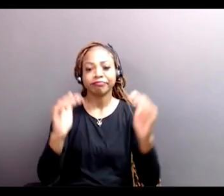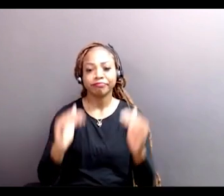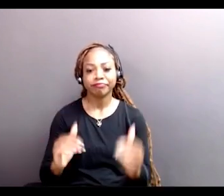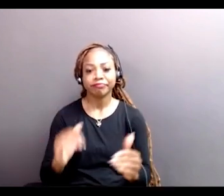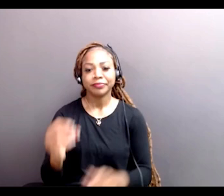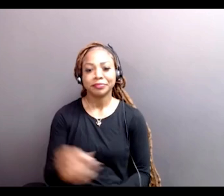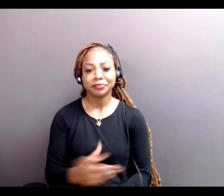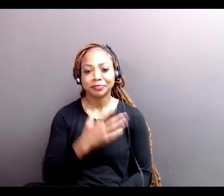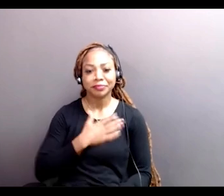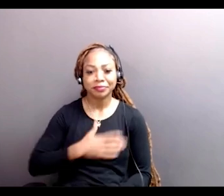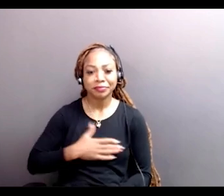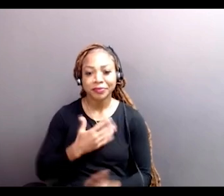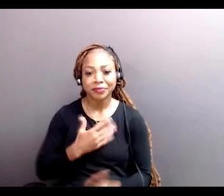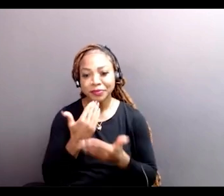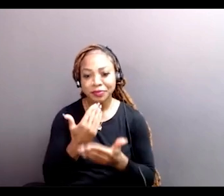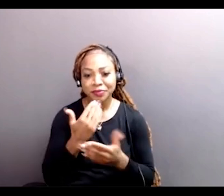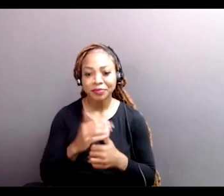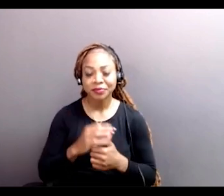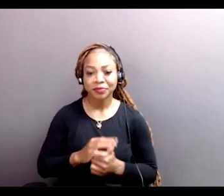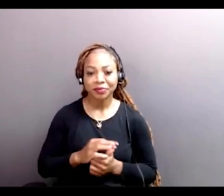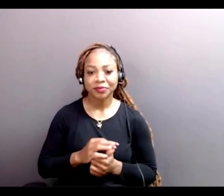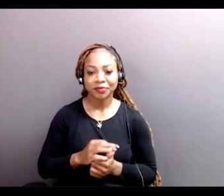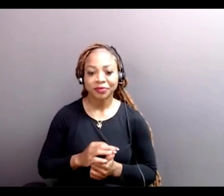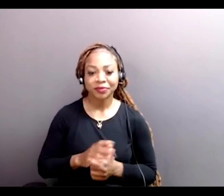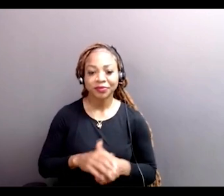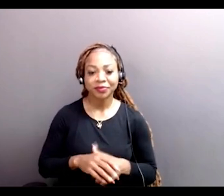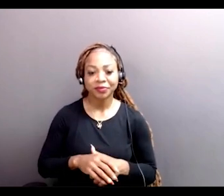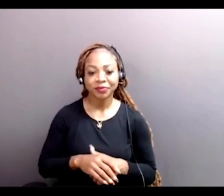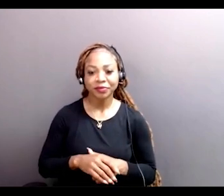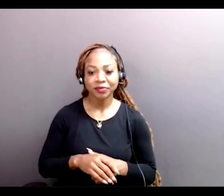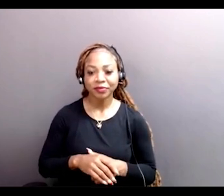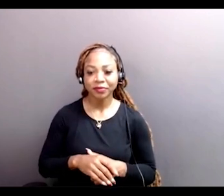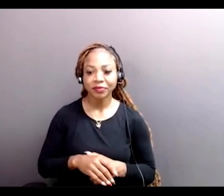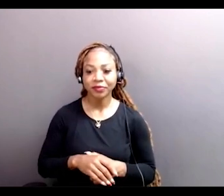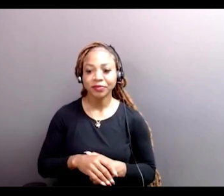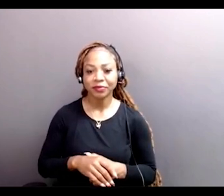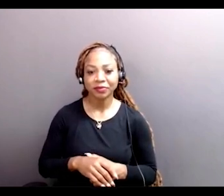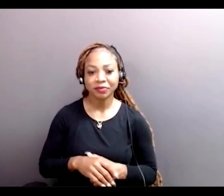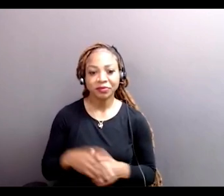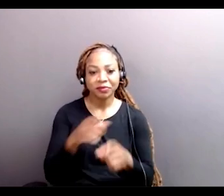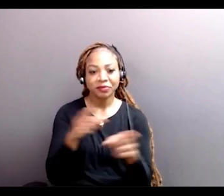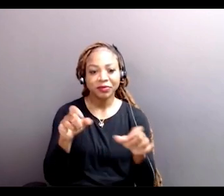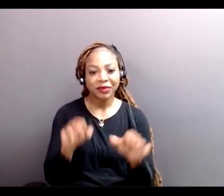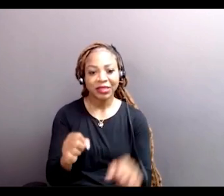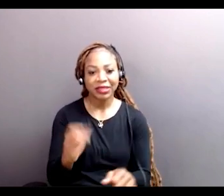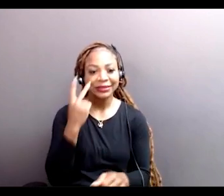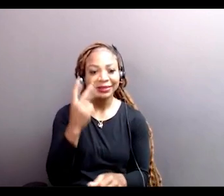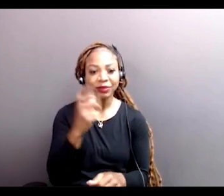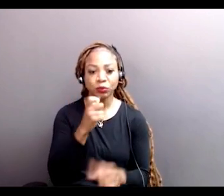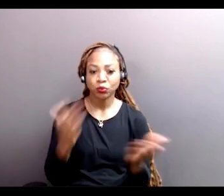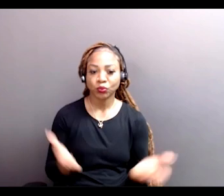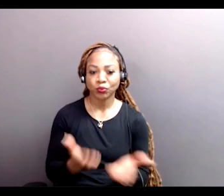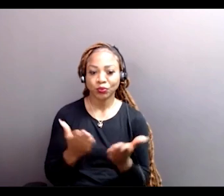slide, please. Thank you. So that allows you to also see who's in the room with